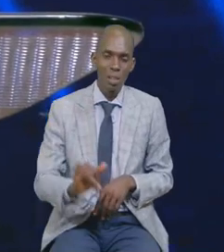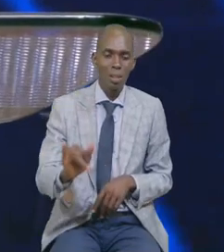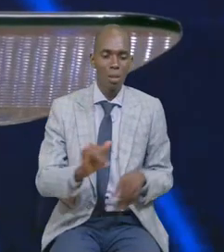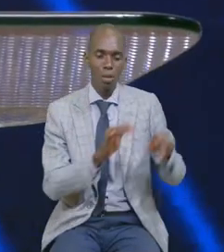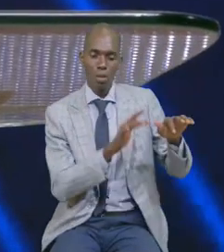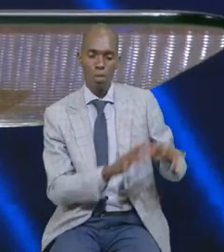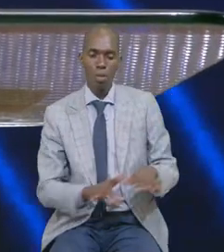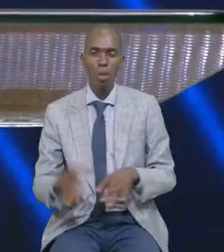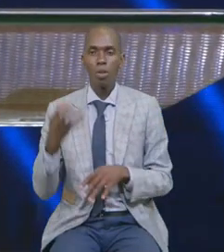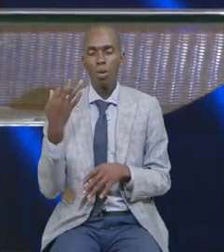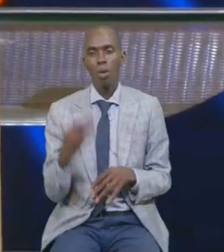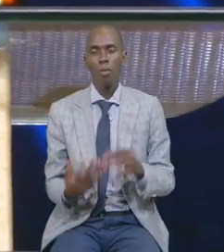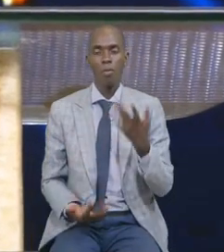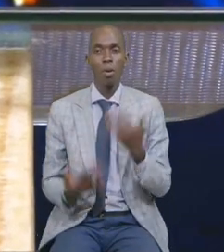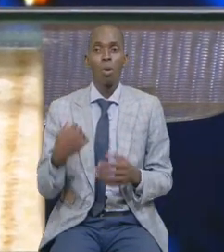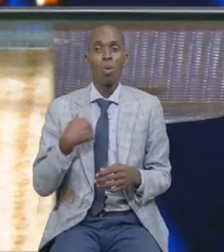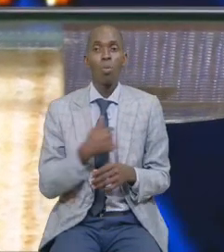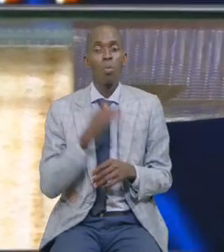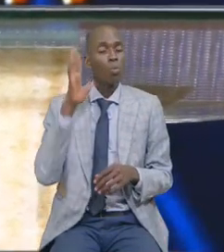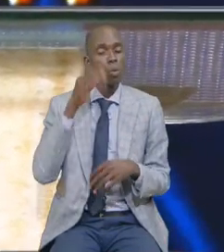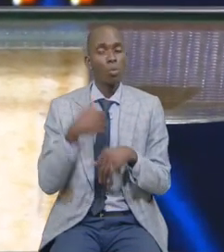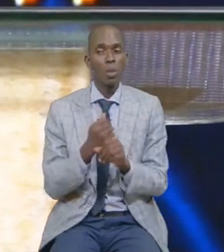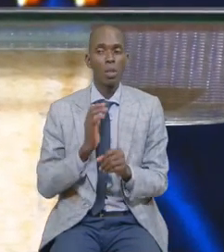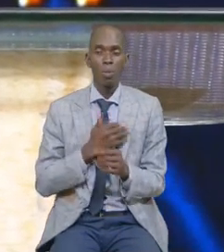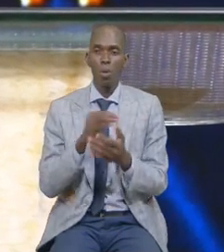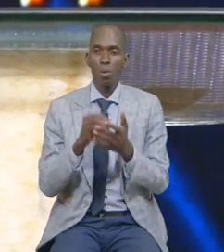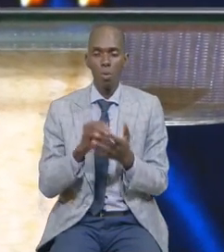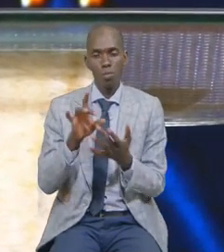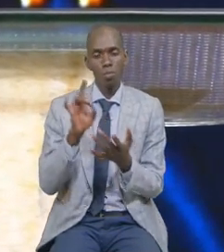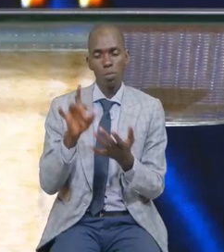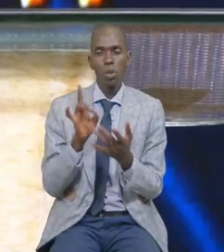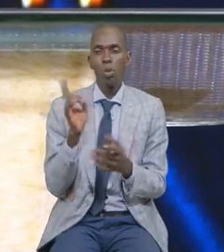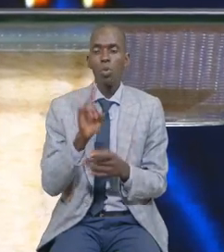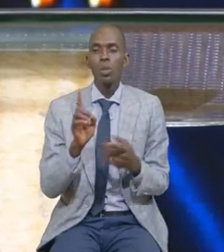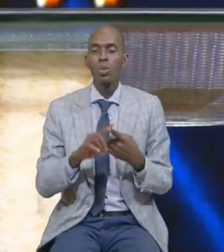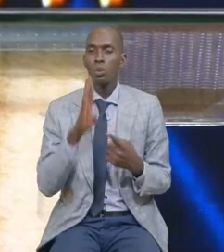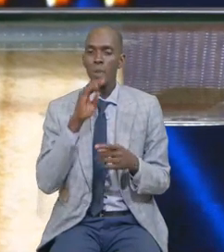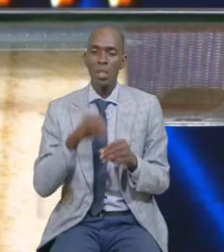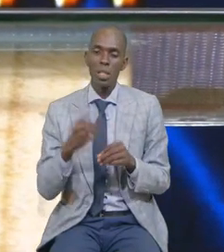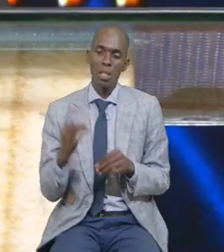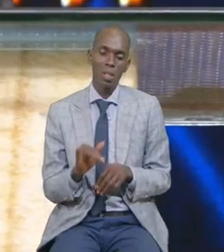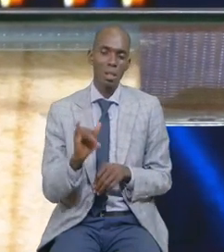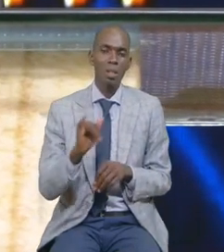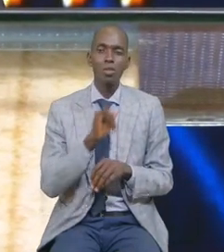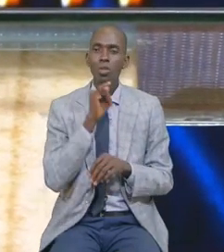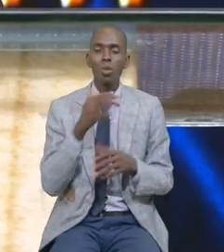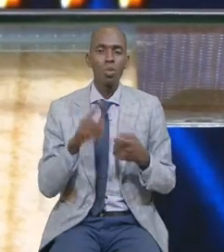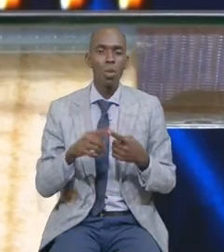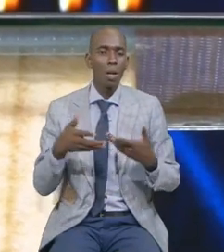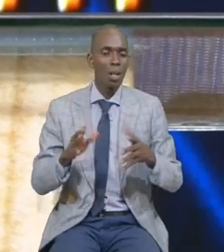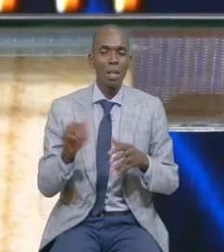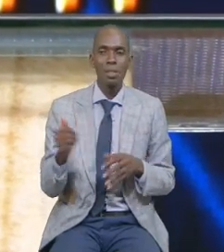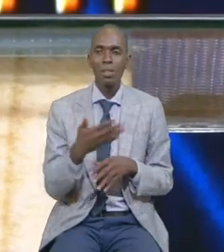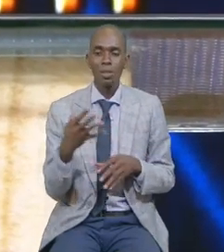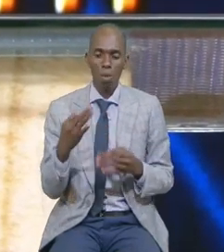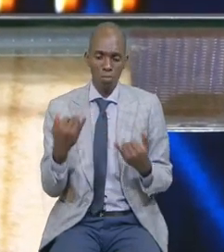heaven. We make a choice where we want to spend eternity, and we don't allow any sin of today, any sin of